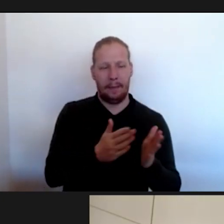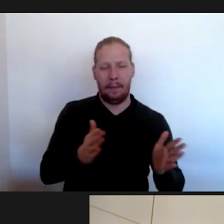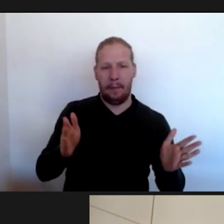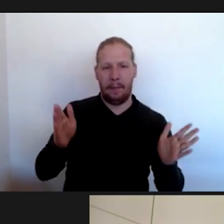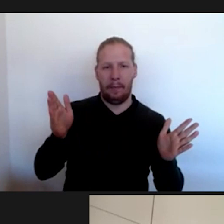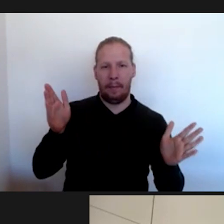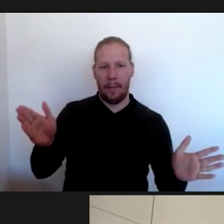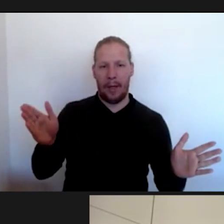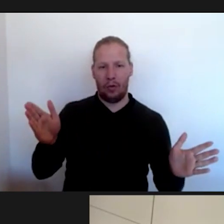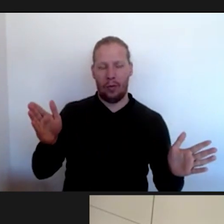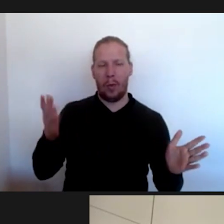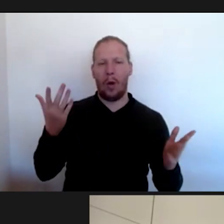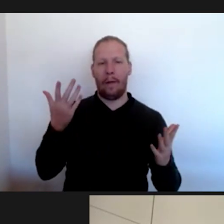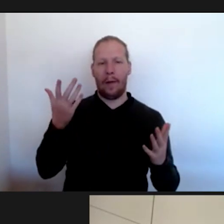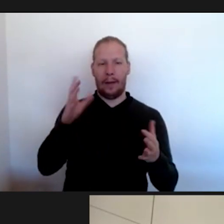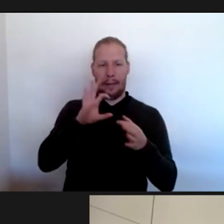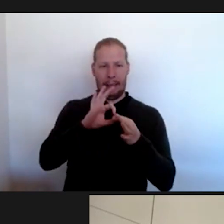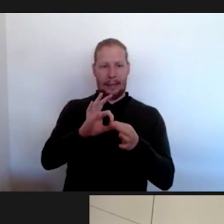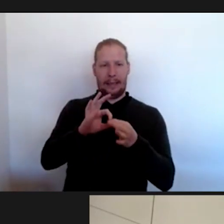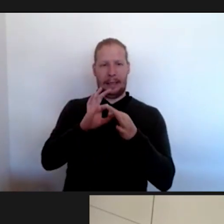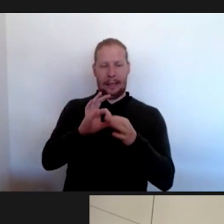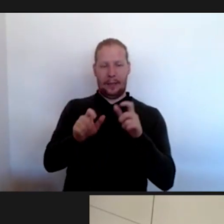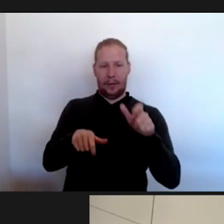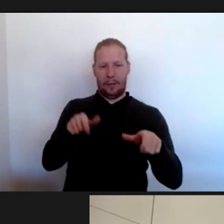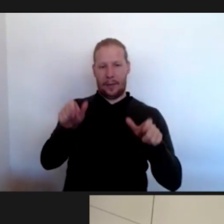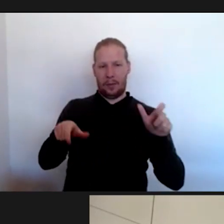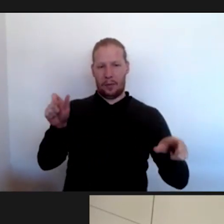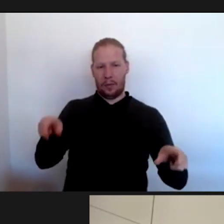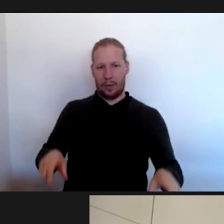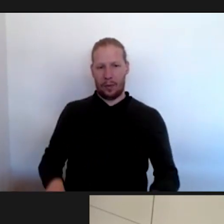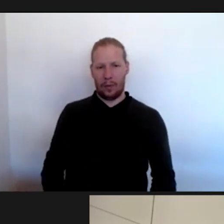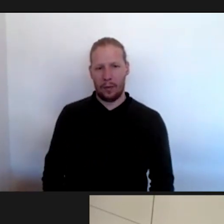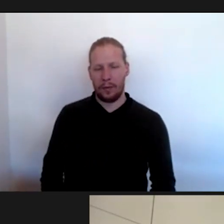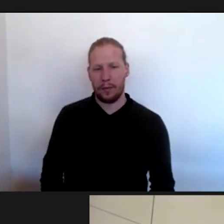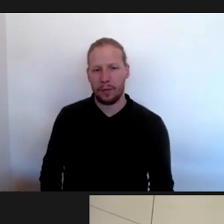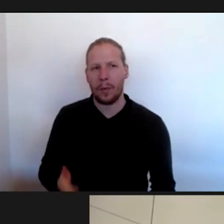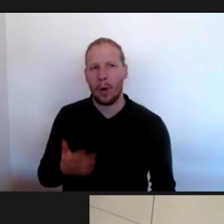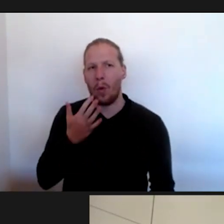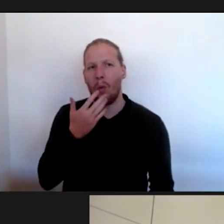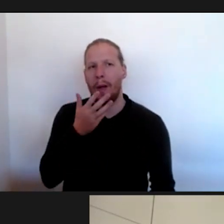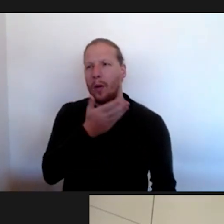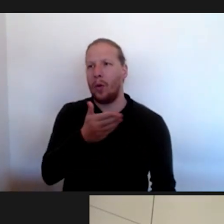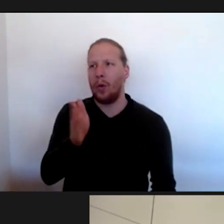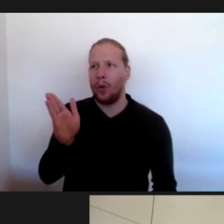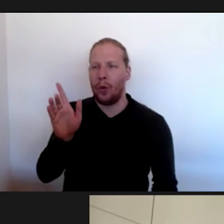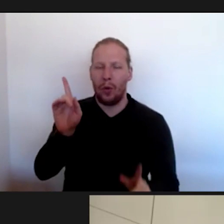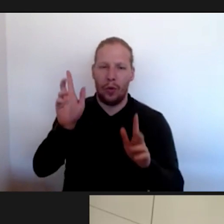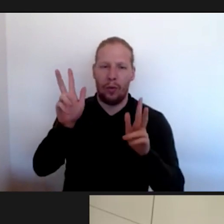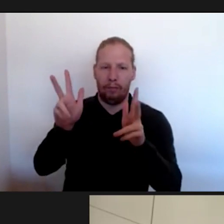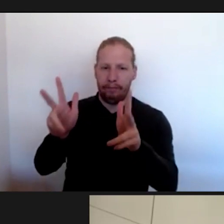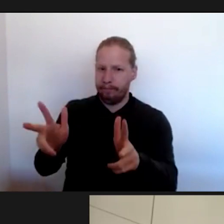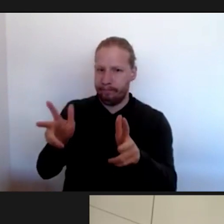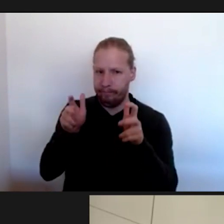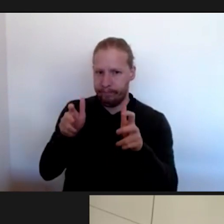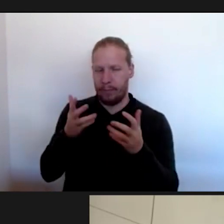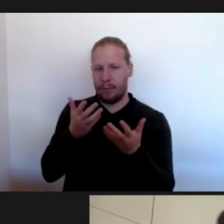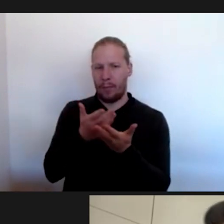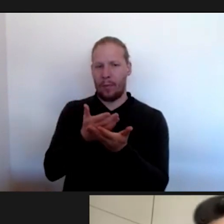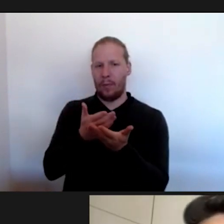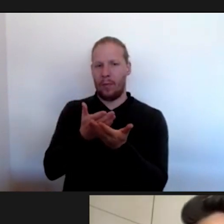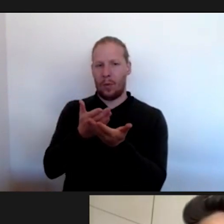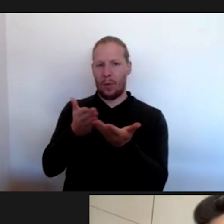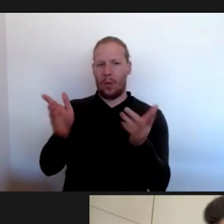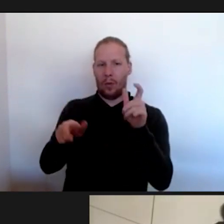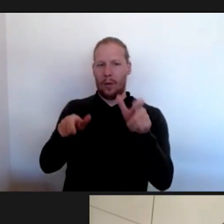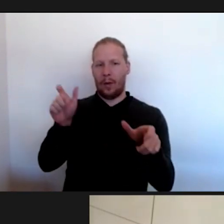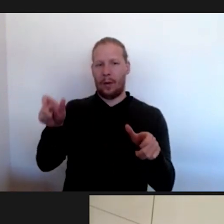with people, when you actually bring people in, when you how you engage with people as well. So it's not